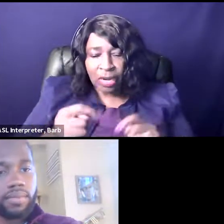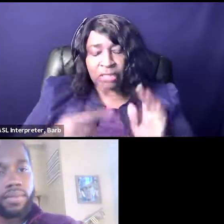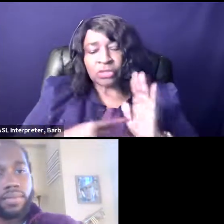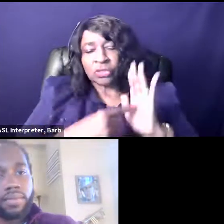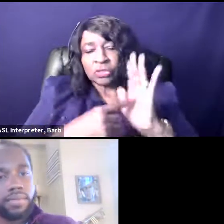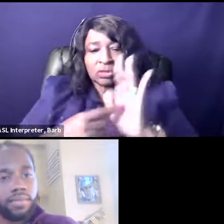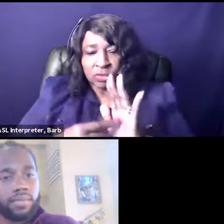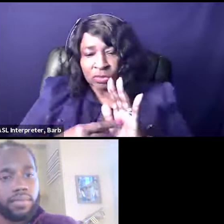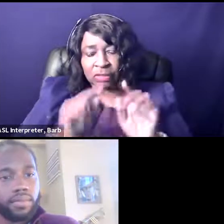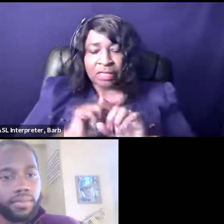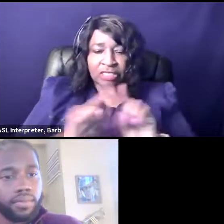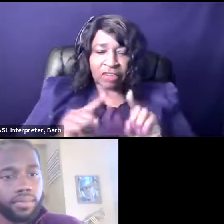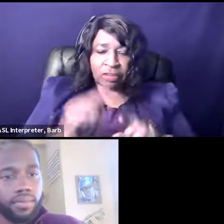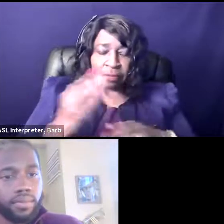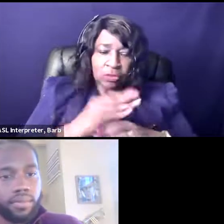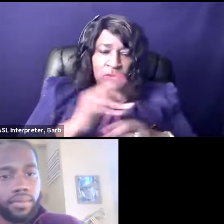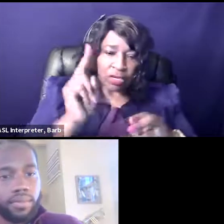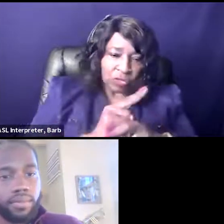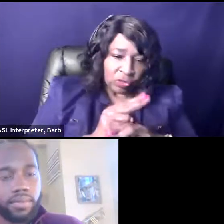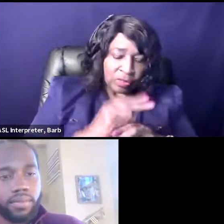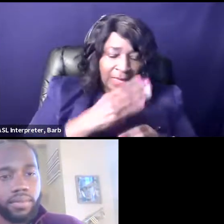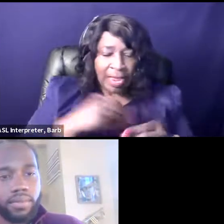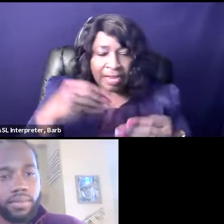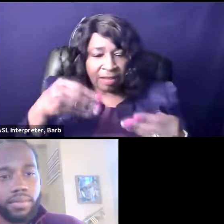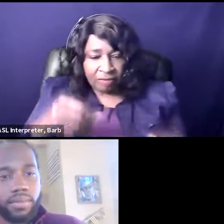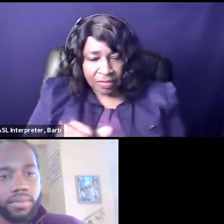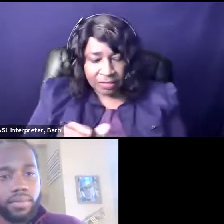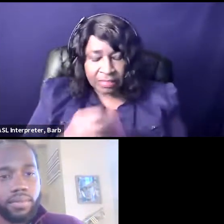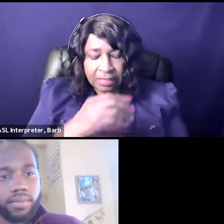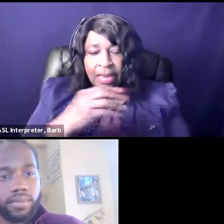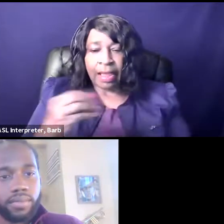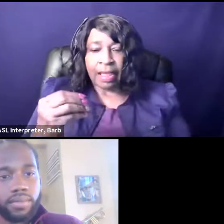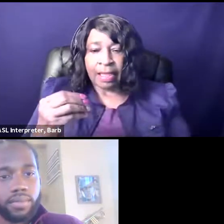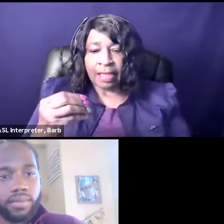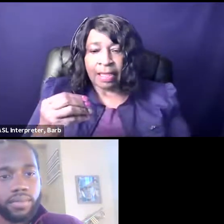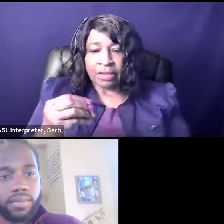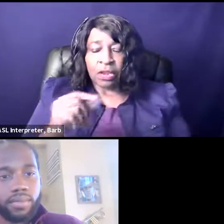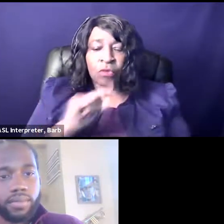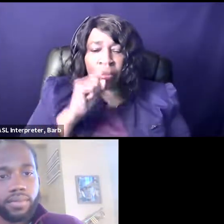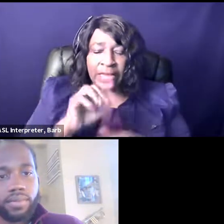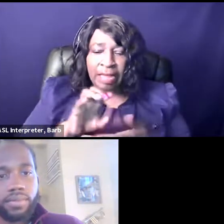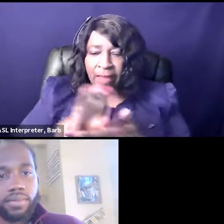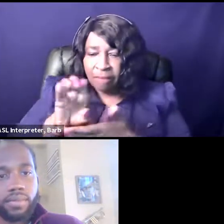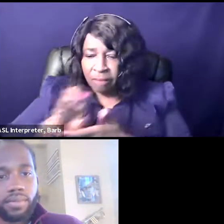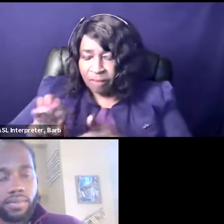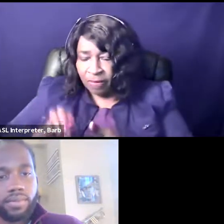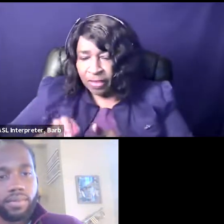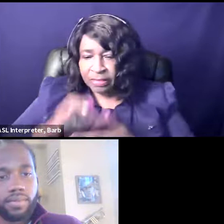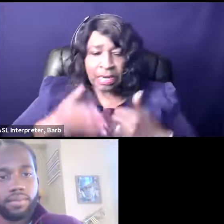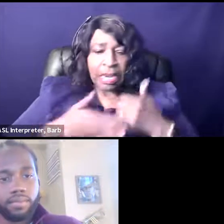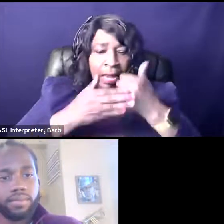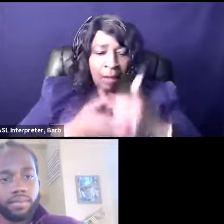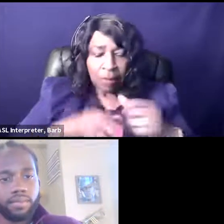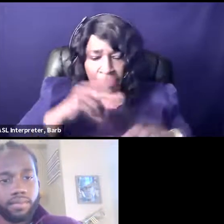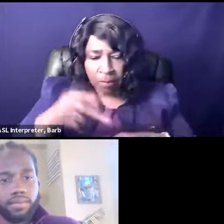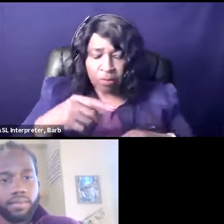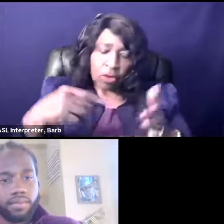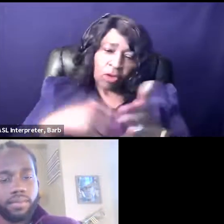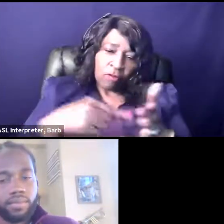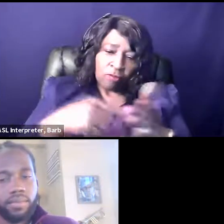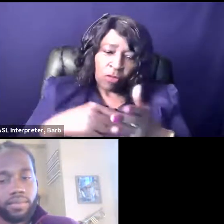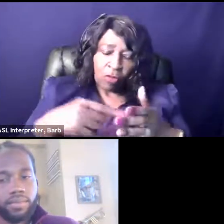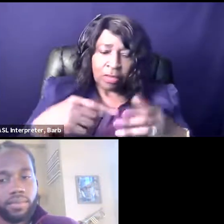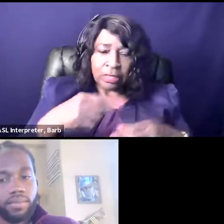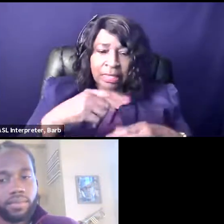between consumption and efficiency. And if we're really investing in, helping people afford their energy, we need to